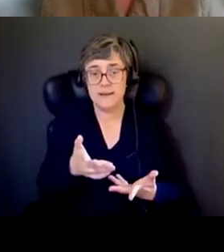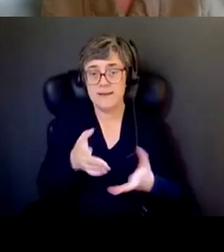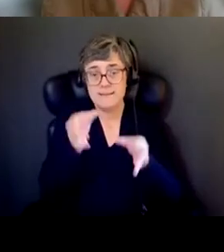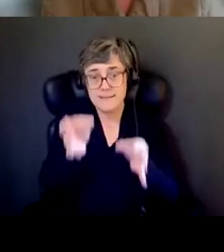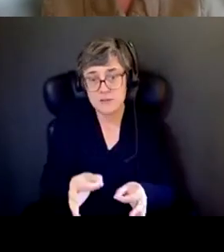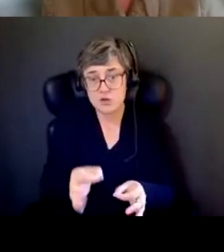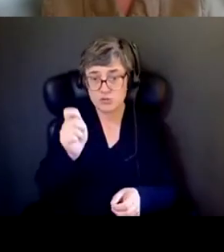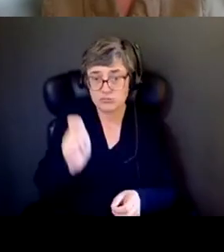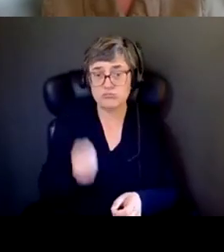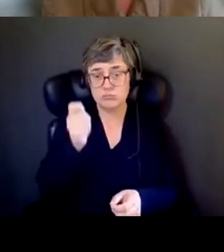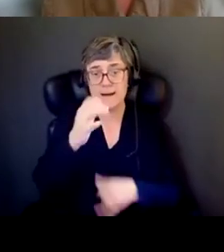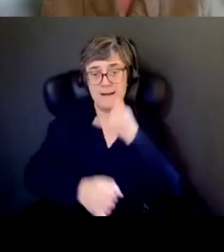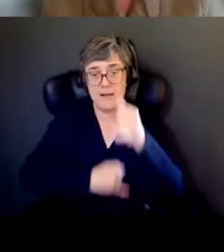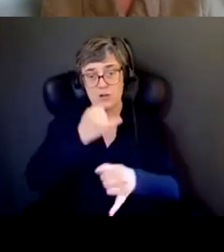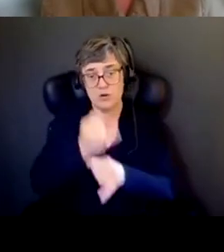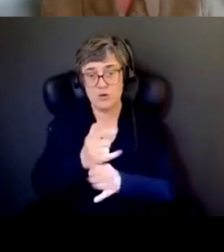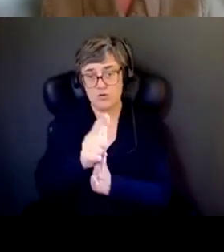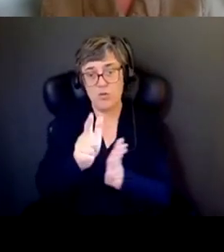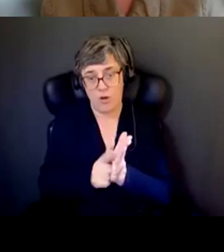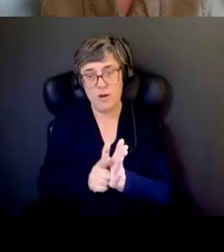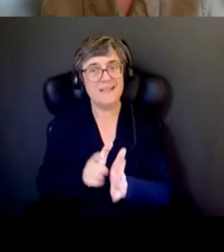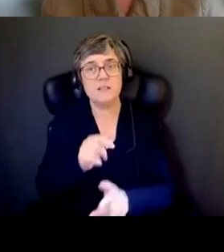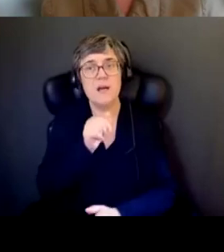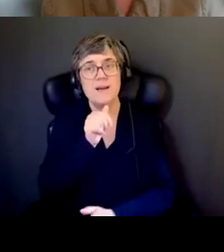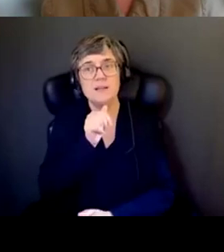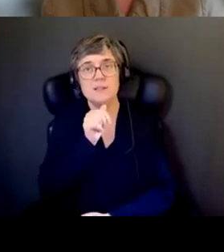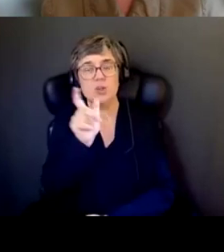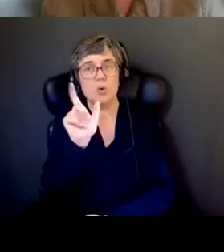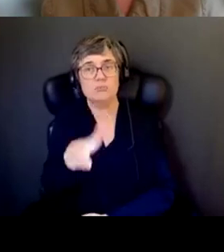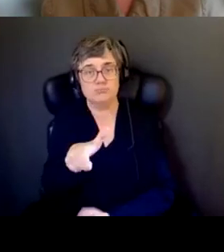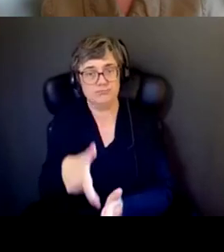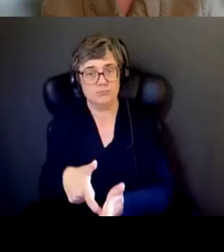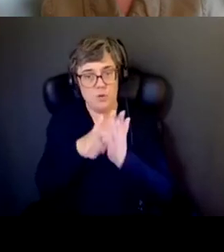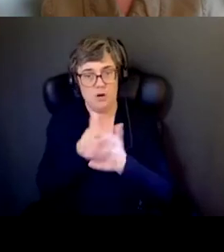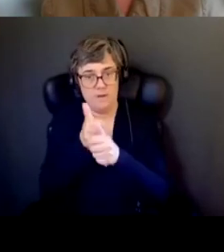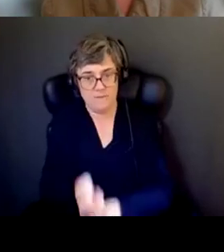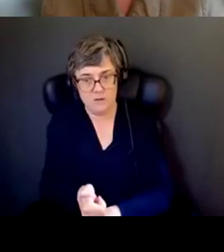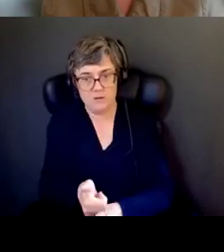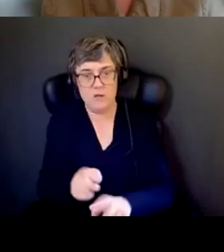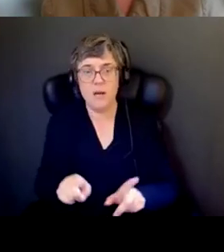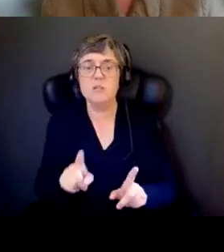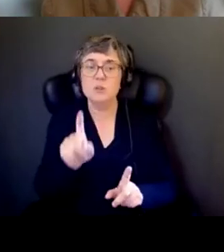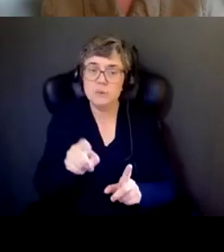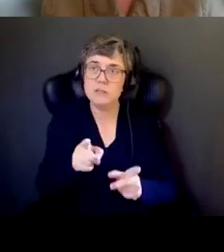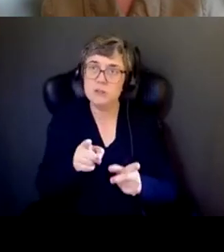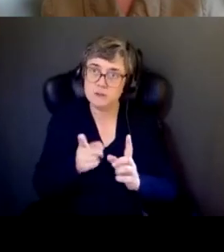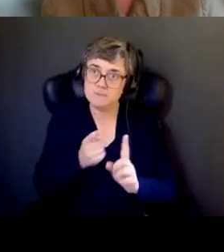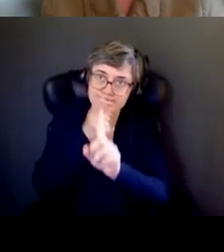deinstitutionalization and to move forward on a supported decision-making regimes across the country,